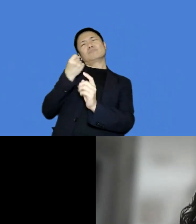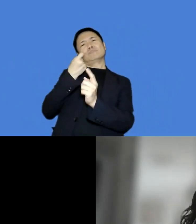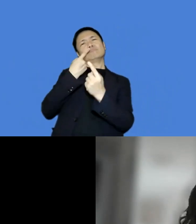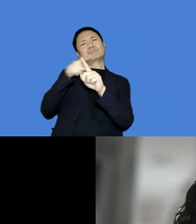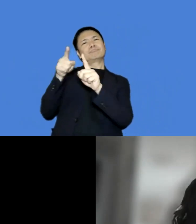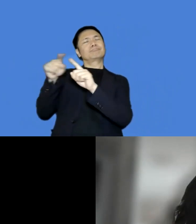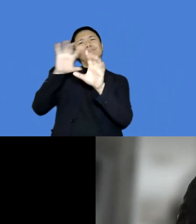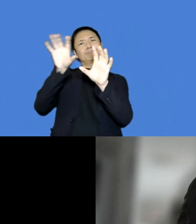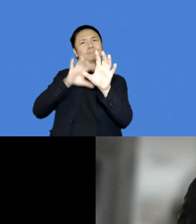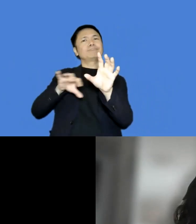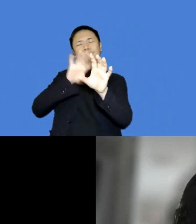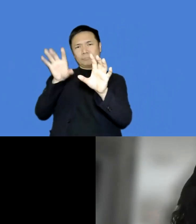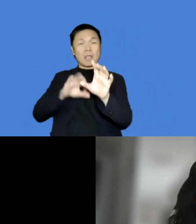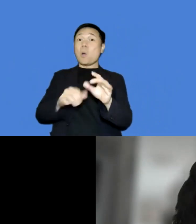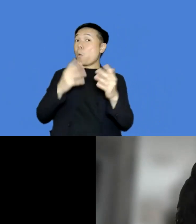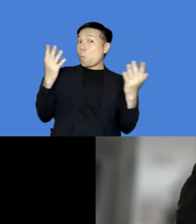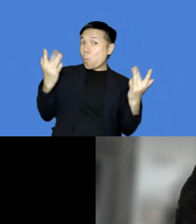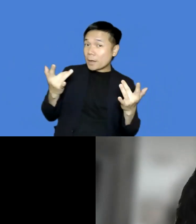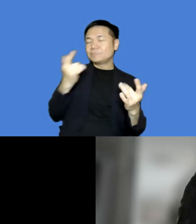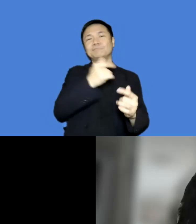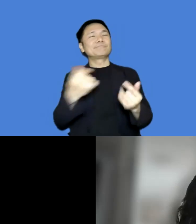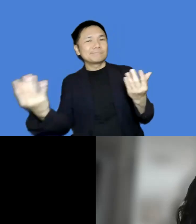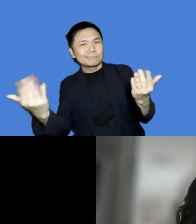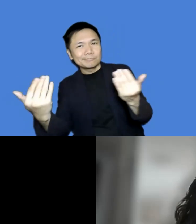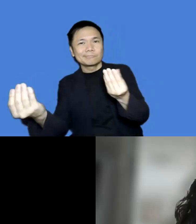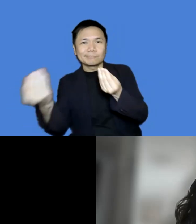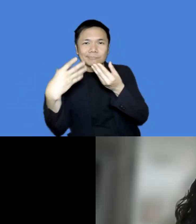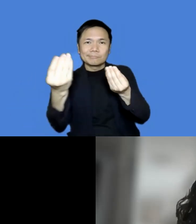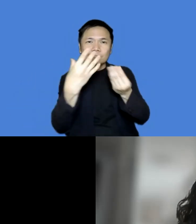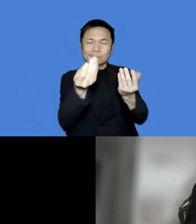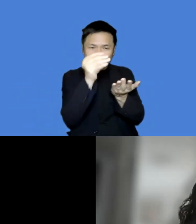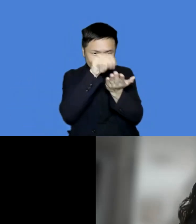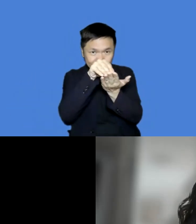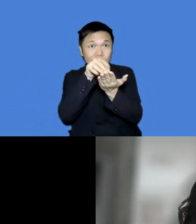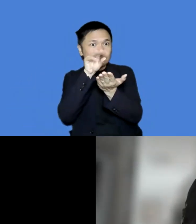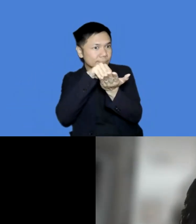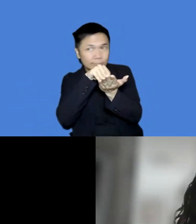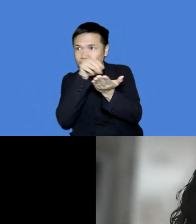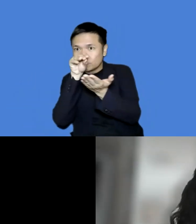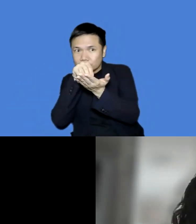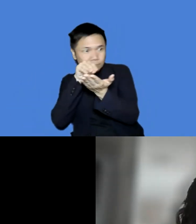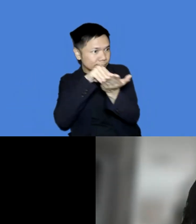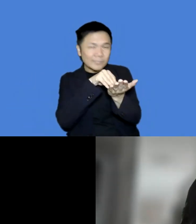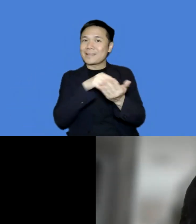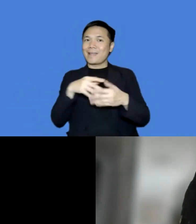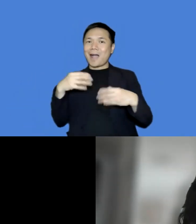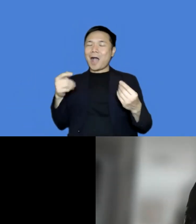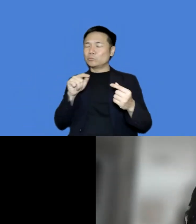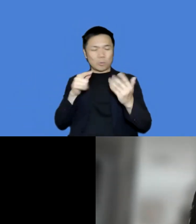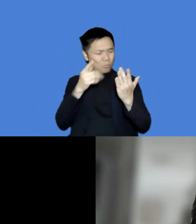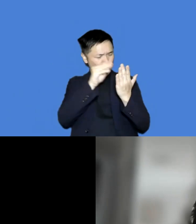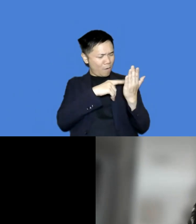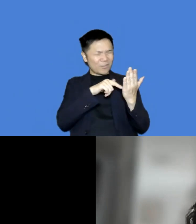collect different views and different opinions on what needs to be done when it comes to commitments and setting